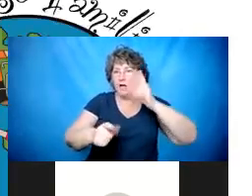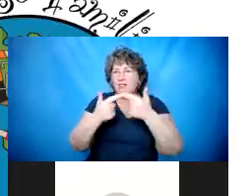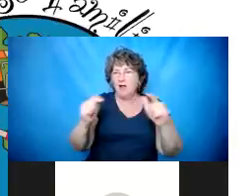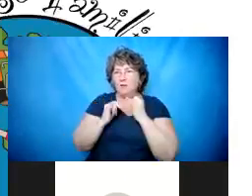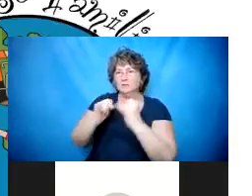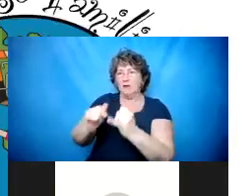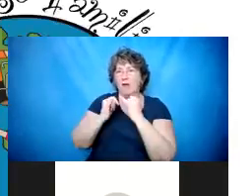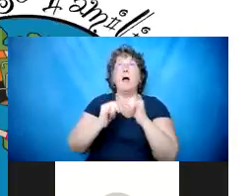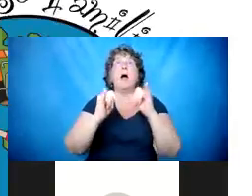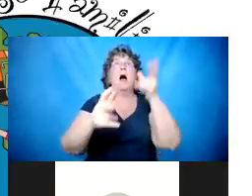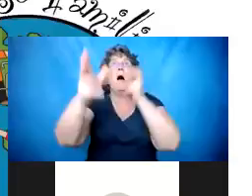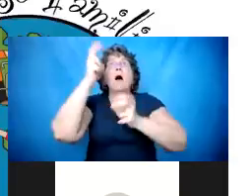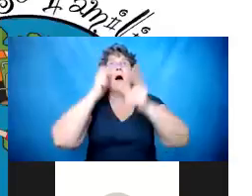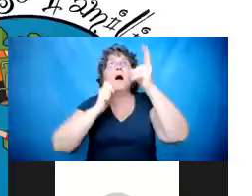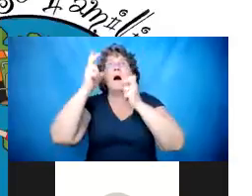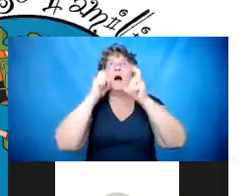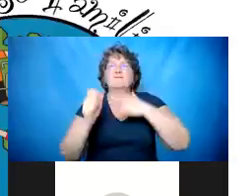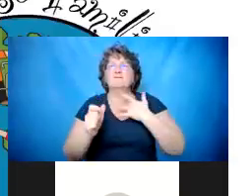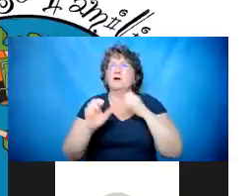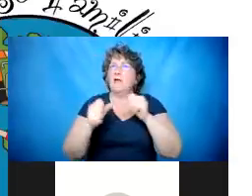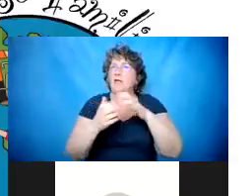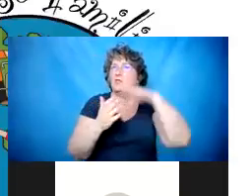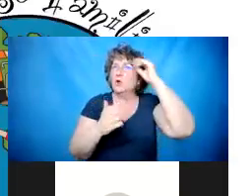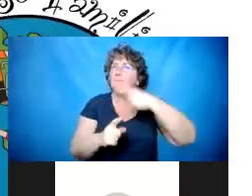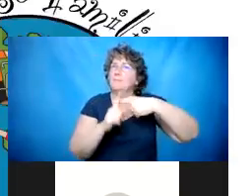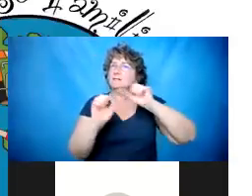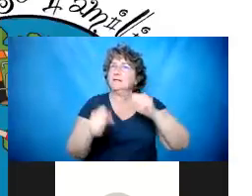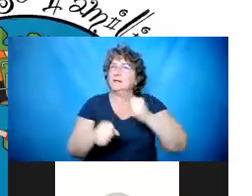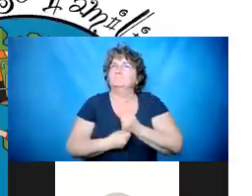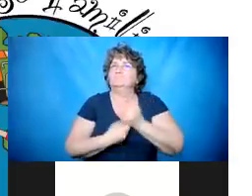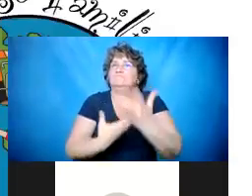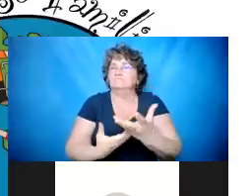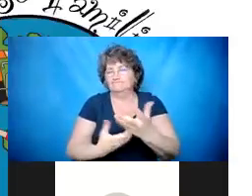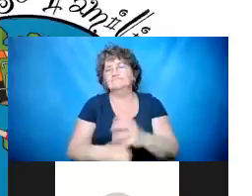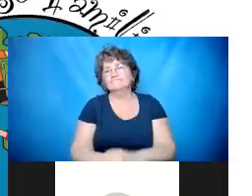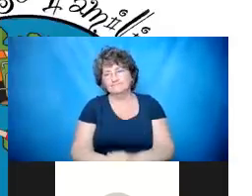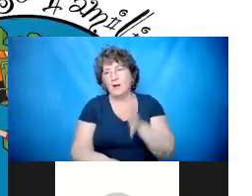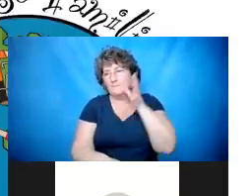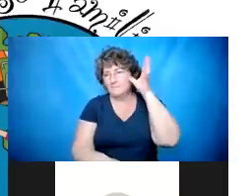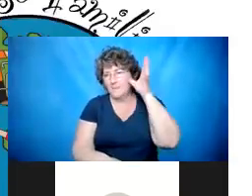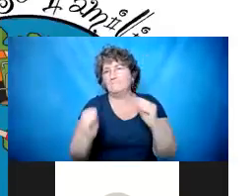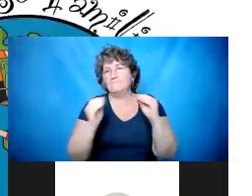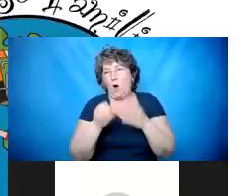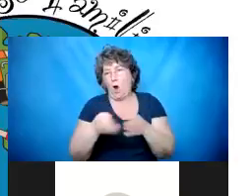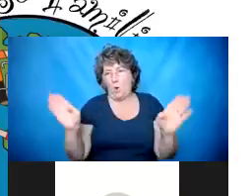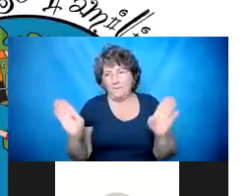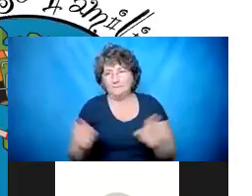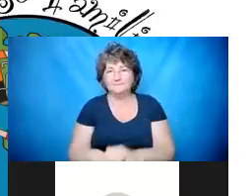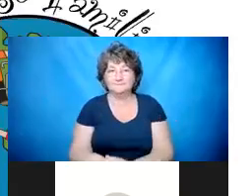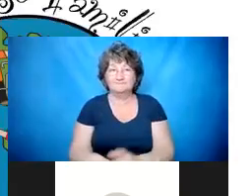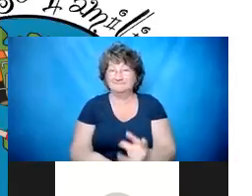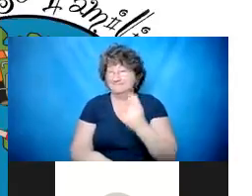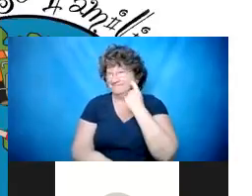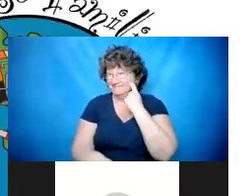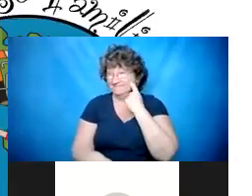This past year, we were able to pivot to an online platform and provide virtual presentations. There are a lot of challenges that